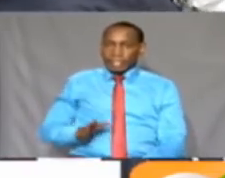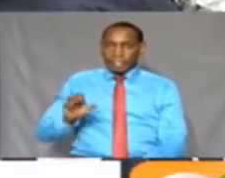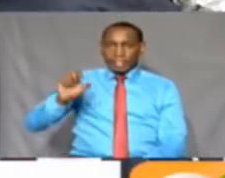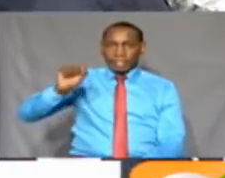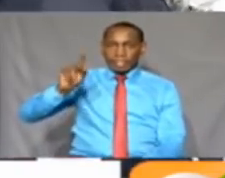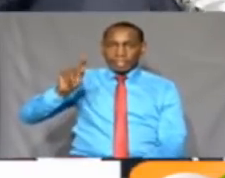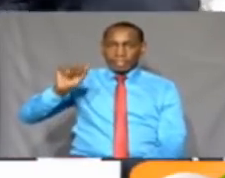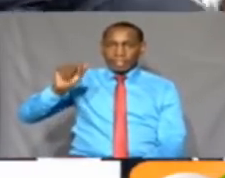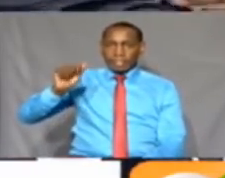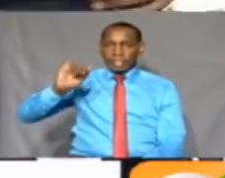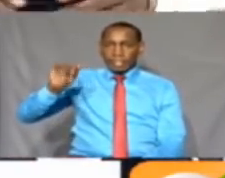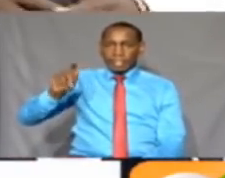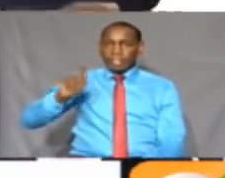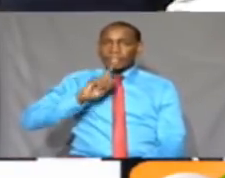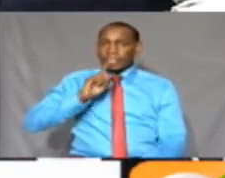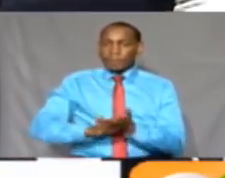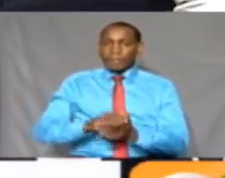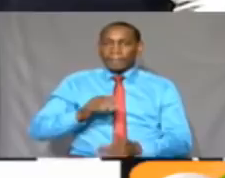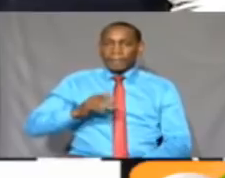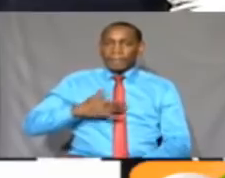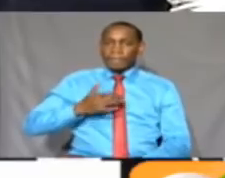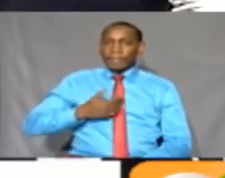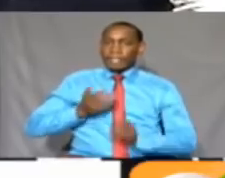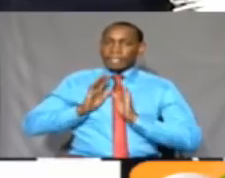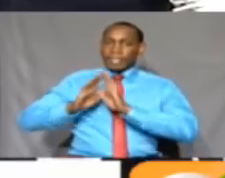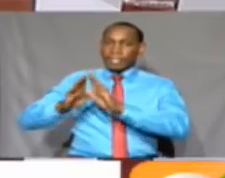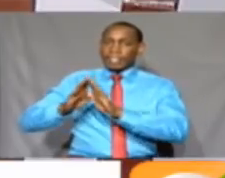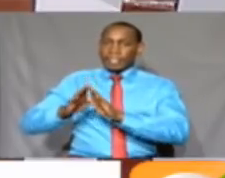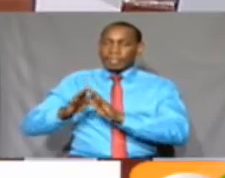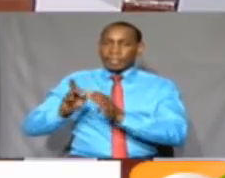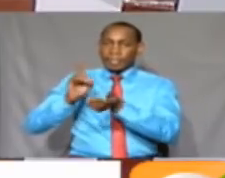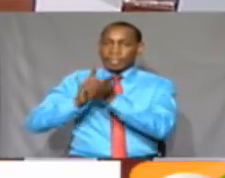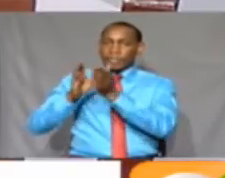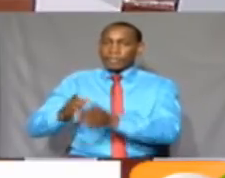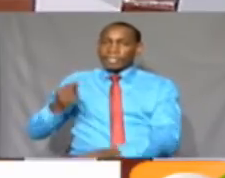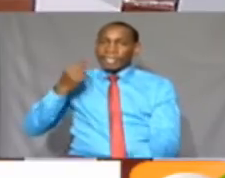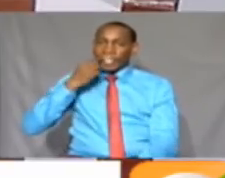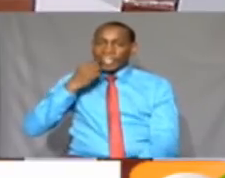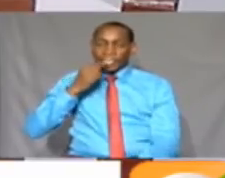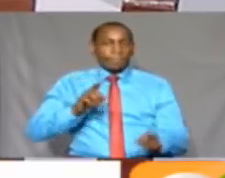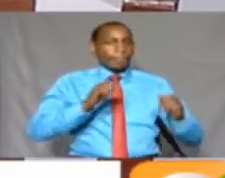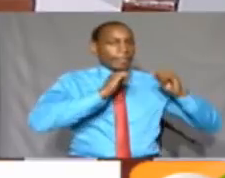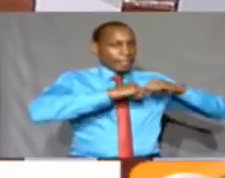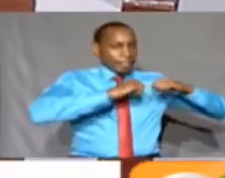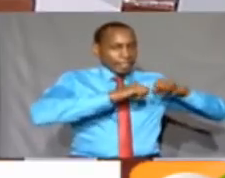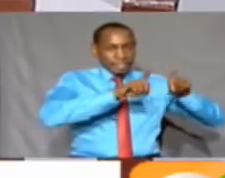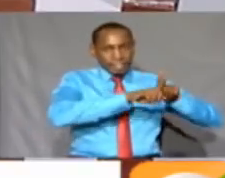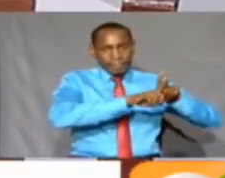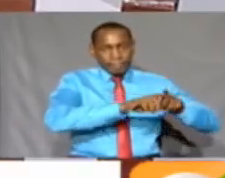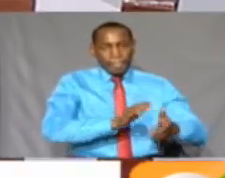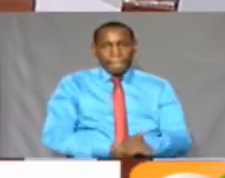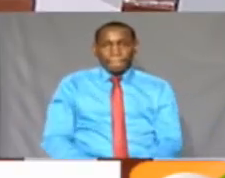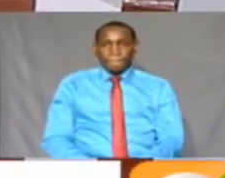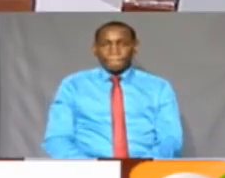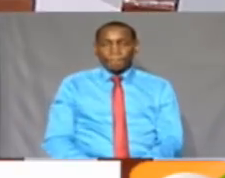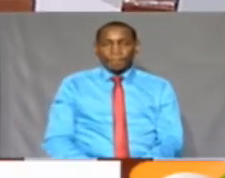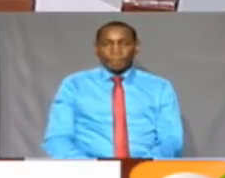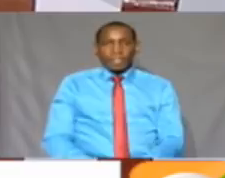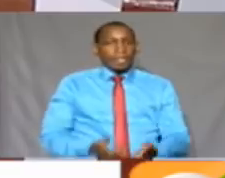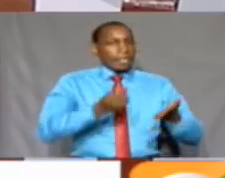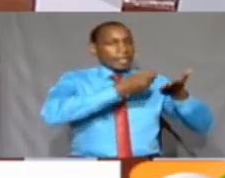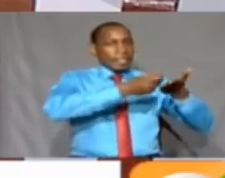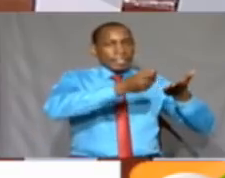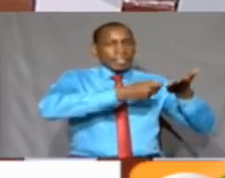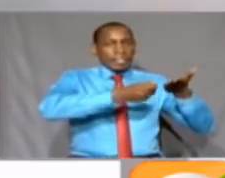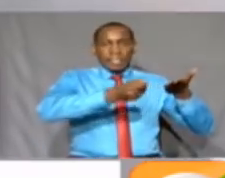bench when he said, feelings are chia dentist. I think I agree with him. It's poorly drafted.